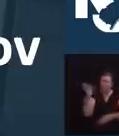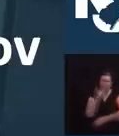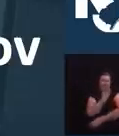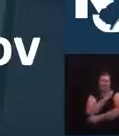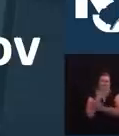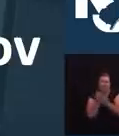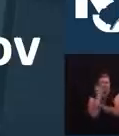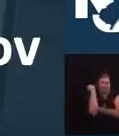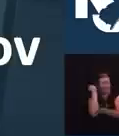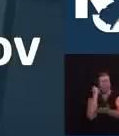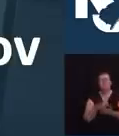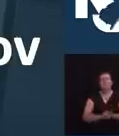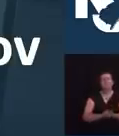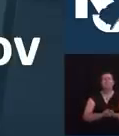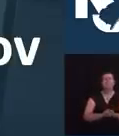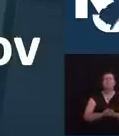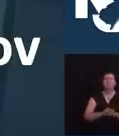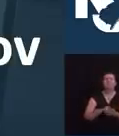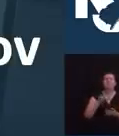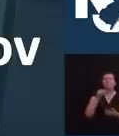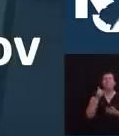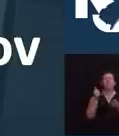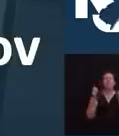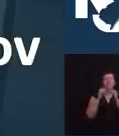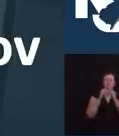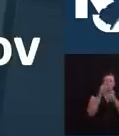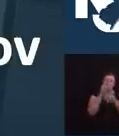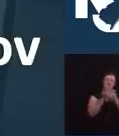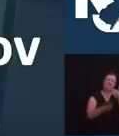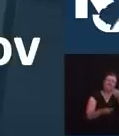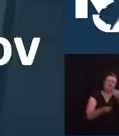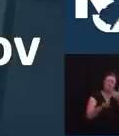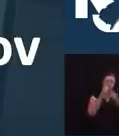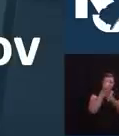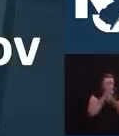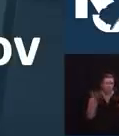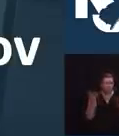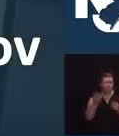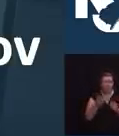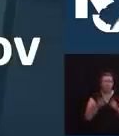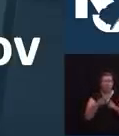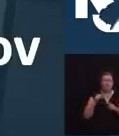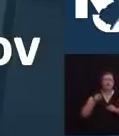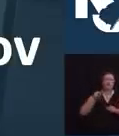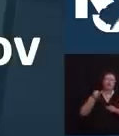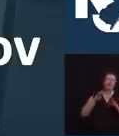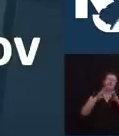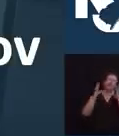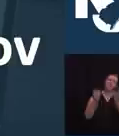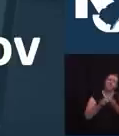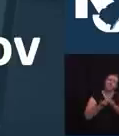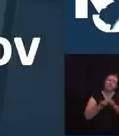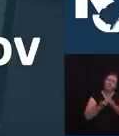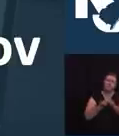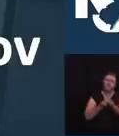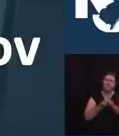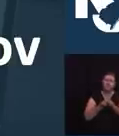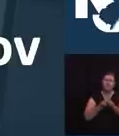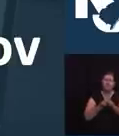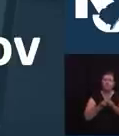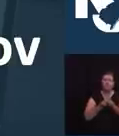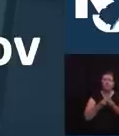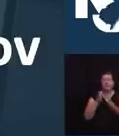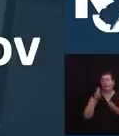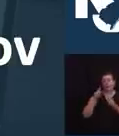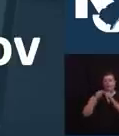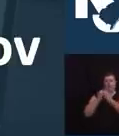additional 10 confirmed losses of life from our New Jersey family. Ed's team has also updated the number of probable deaths,